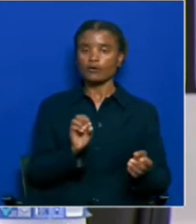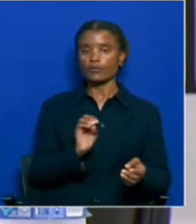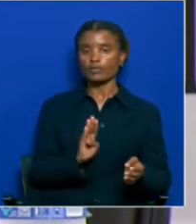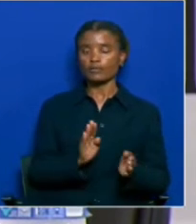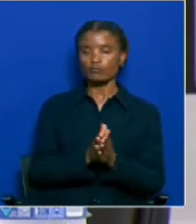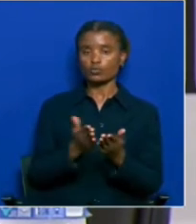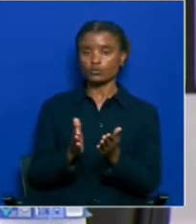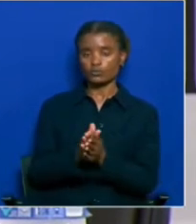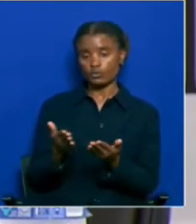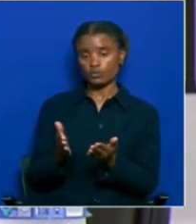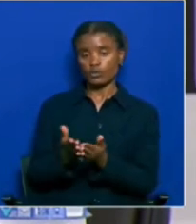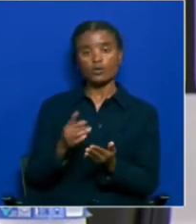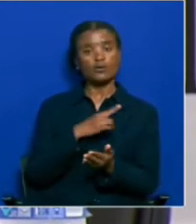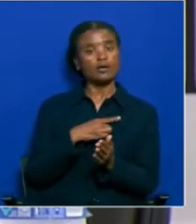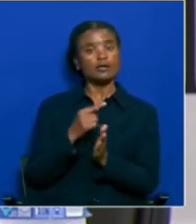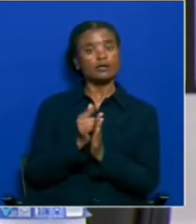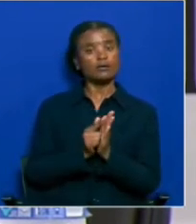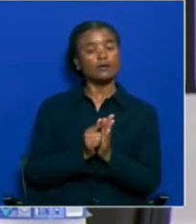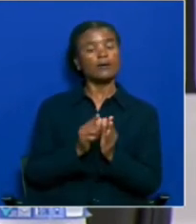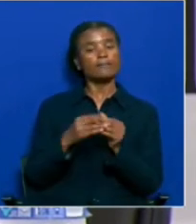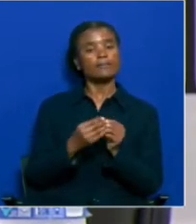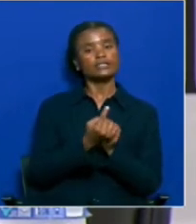member must issue a pocket book.